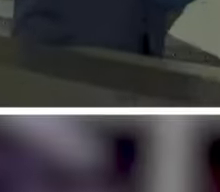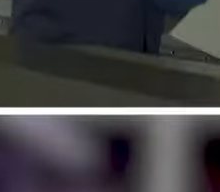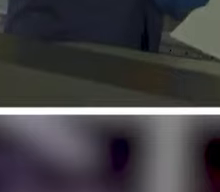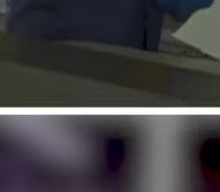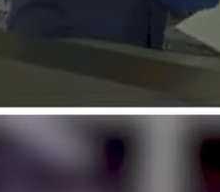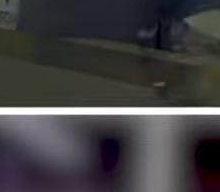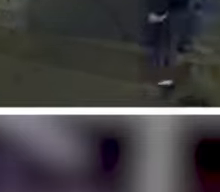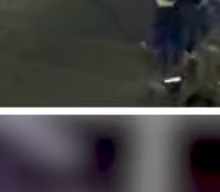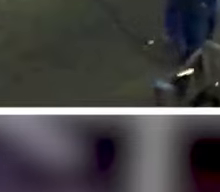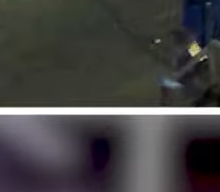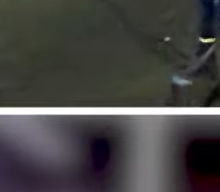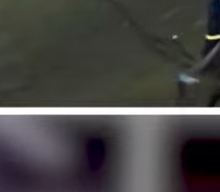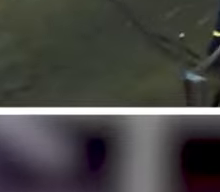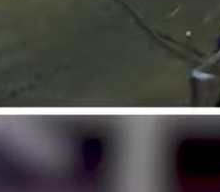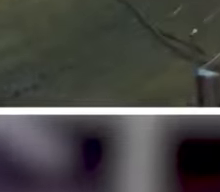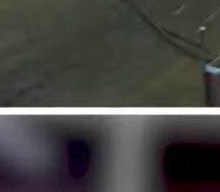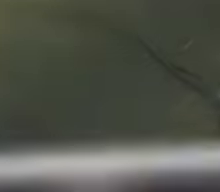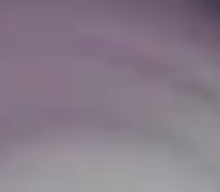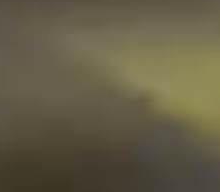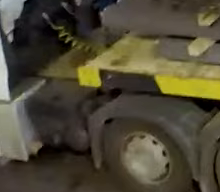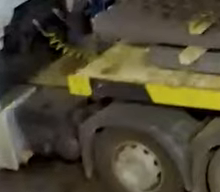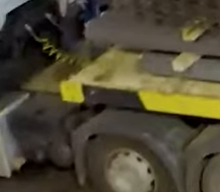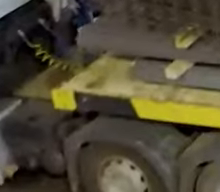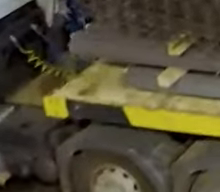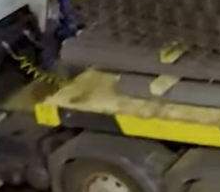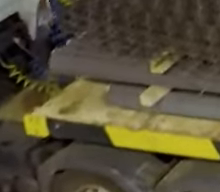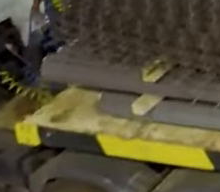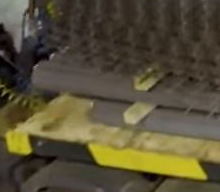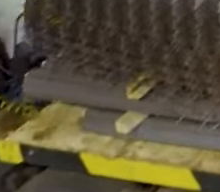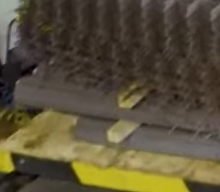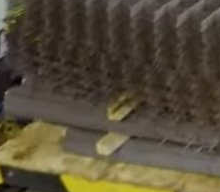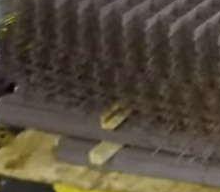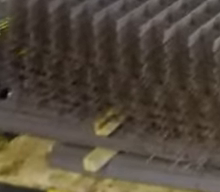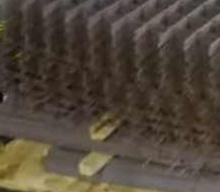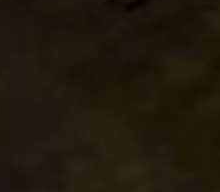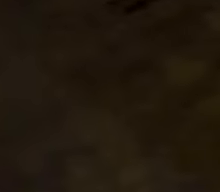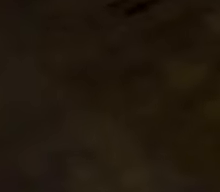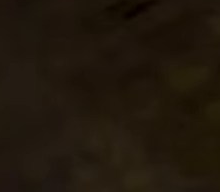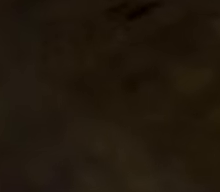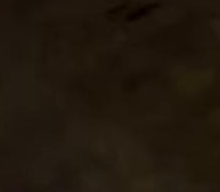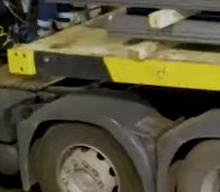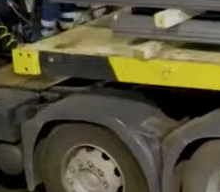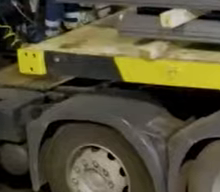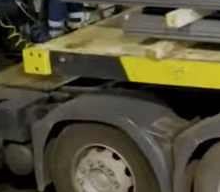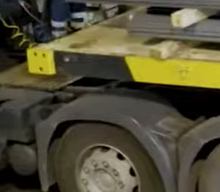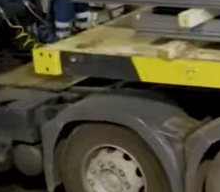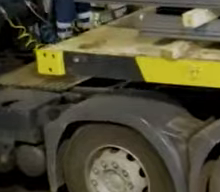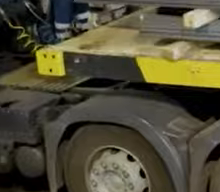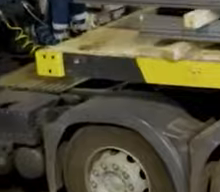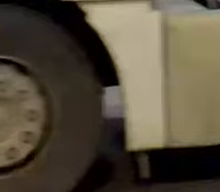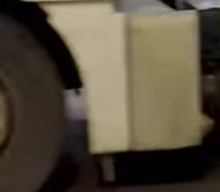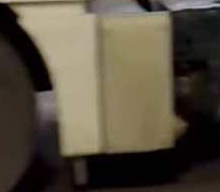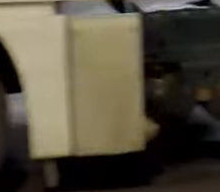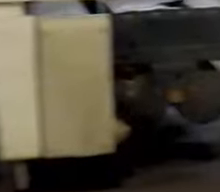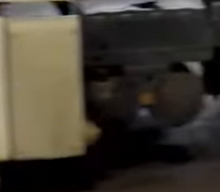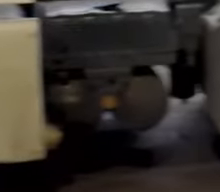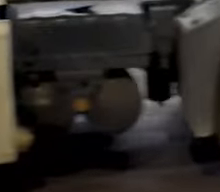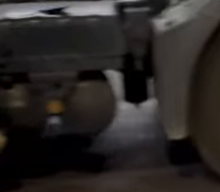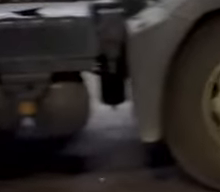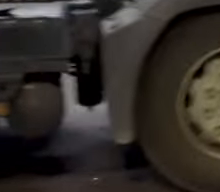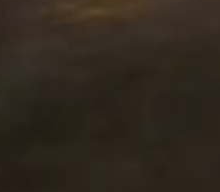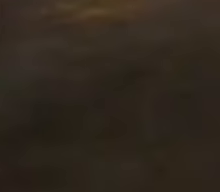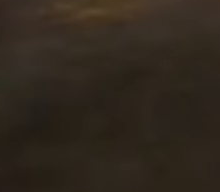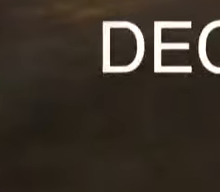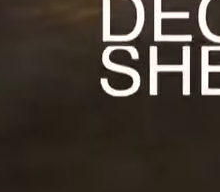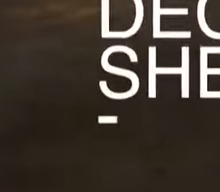Construct it right, build it strong. With Bagwan Singh's manufacturing division, get the right products for your building needs from our construction